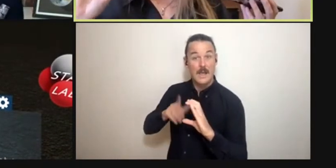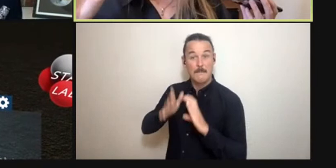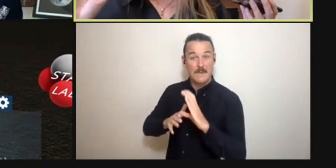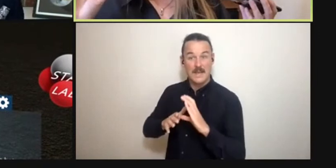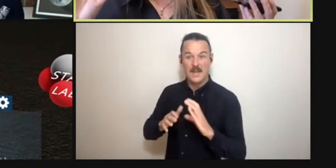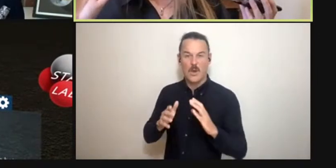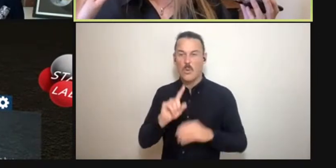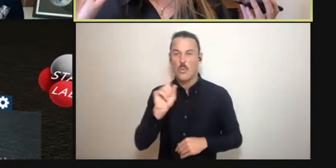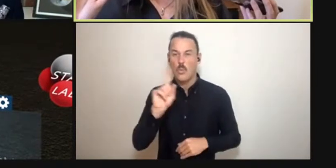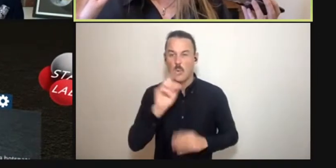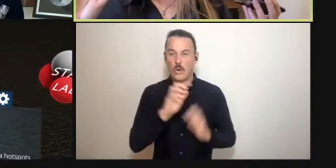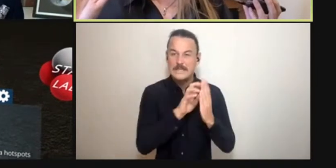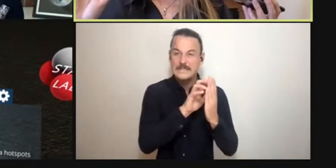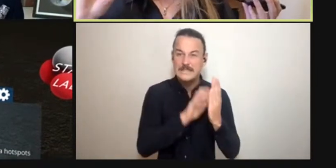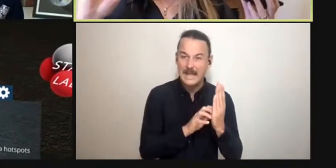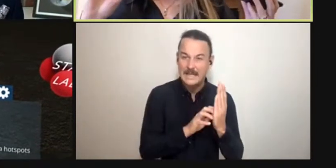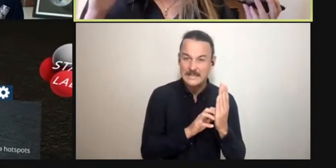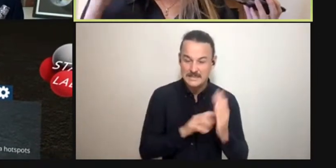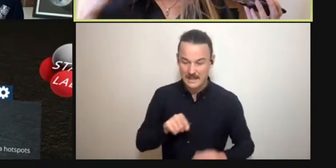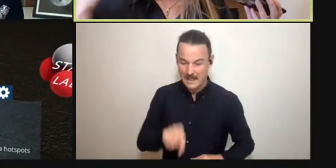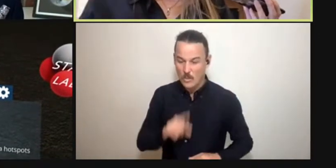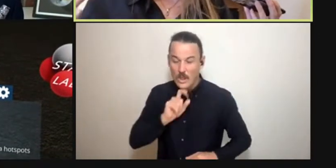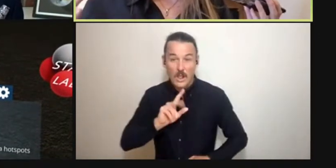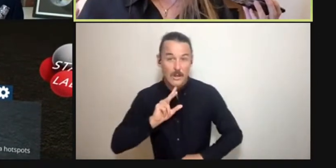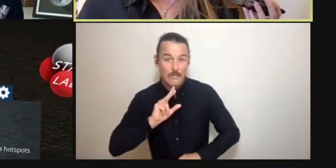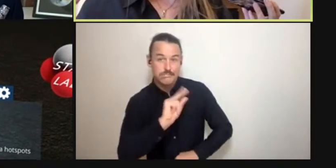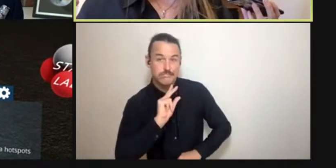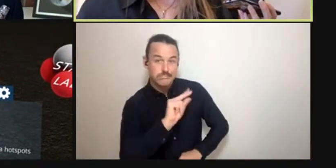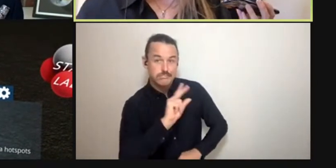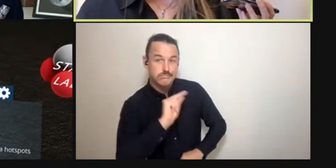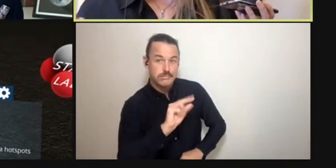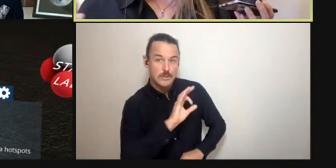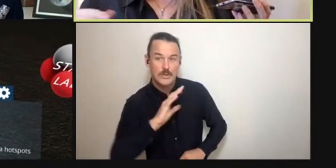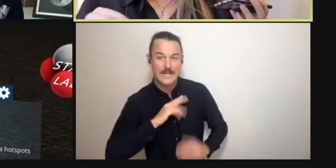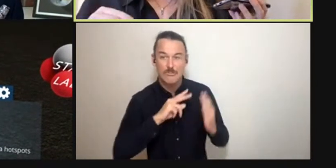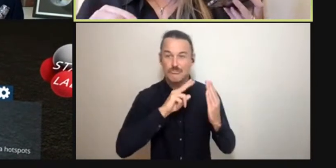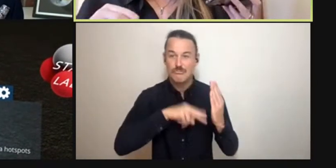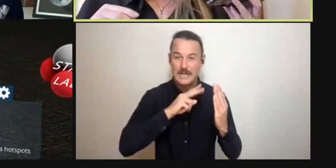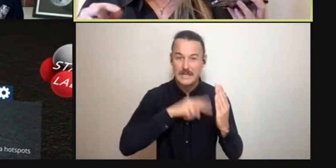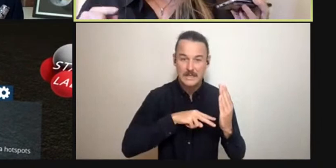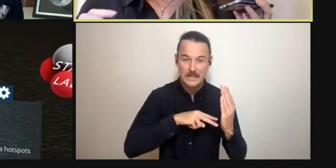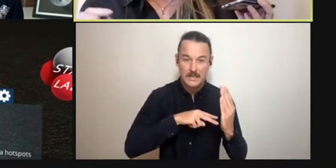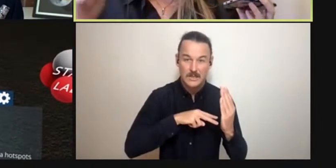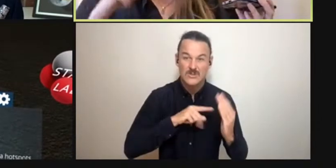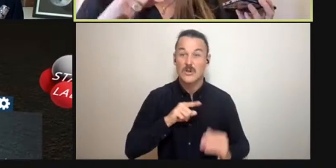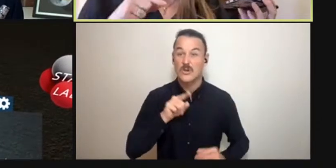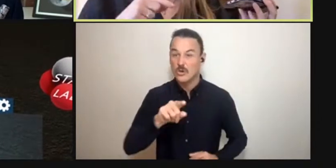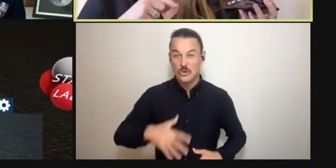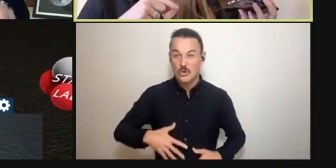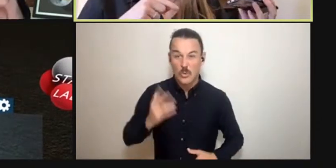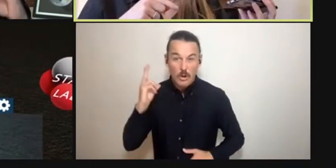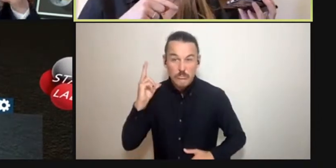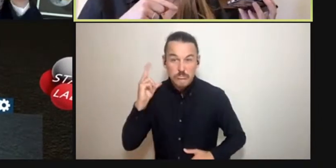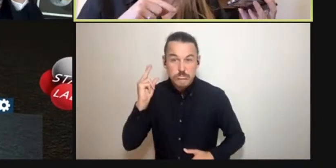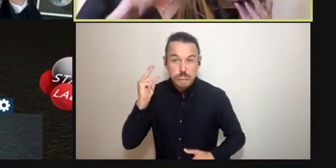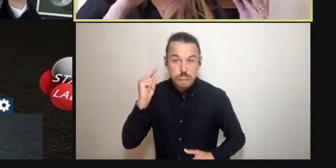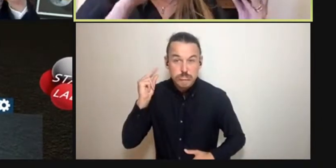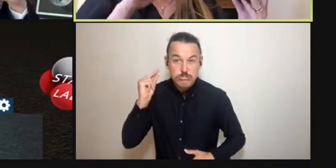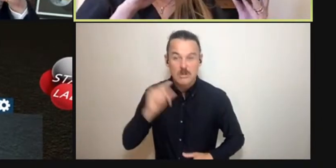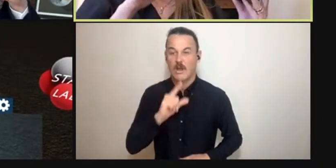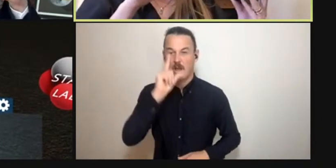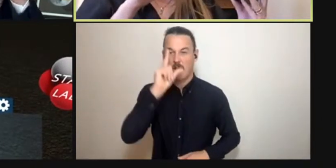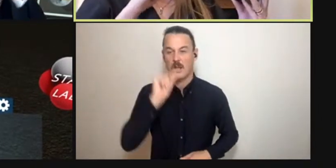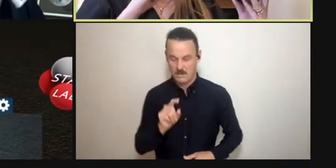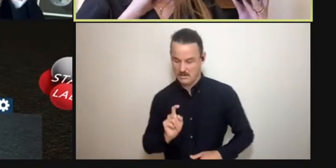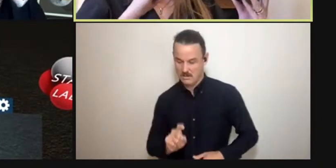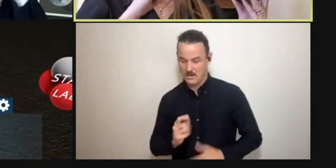so let's turn that off for now, just so you don't have that sound coming in as Alan and I are trying to talk. So as soon as you jump in that scene, you